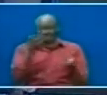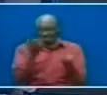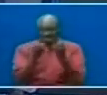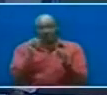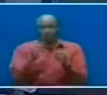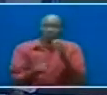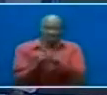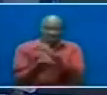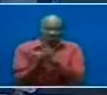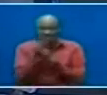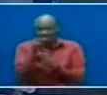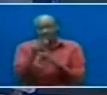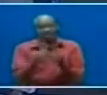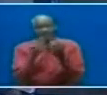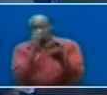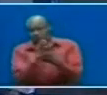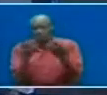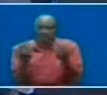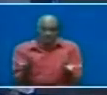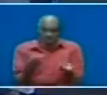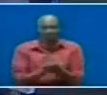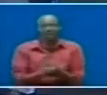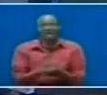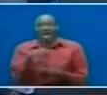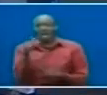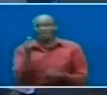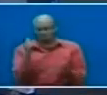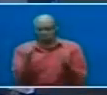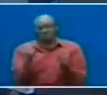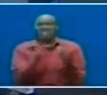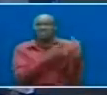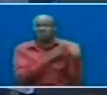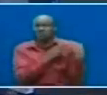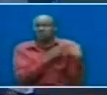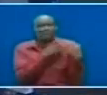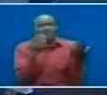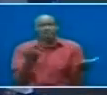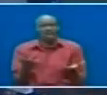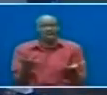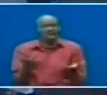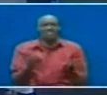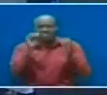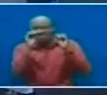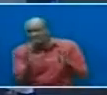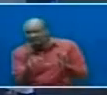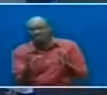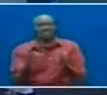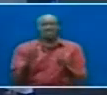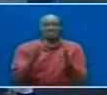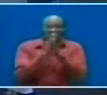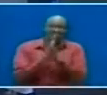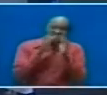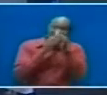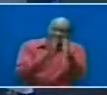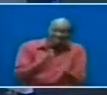outs about these kinds of figures, Iman. And I think the interesting thing is responsibility. Where does that lie? Is it with the teachers, religious leaders, or parents